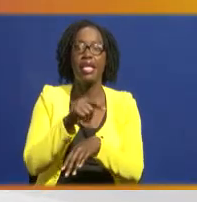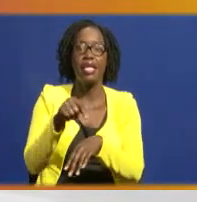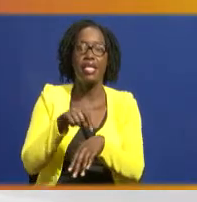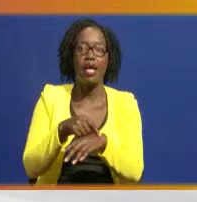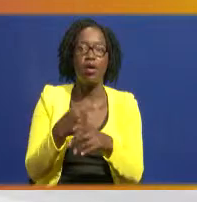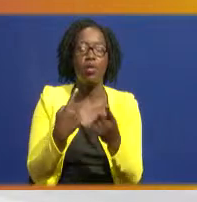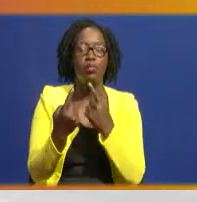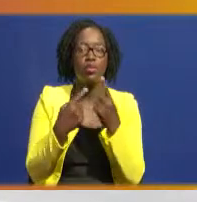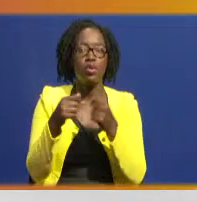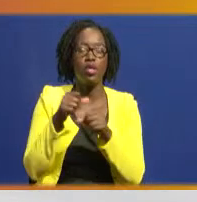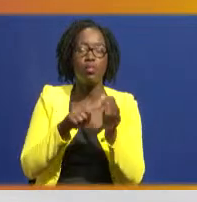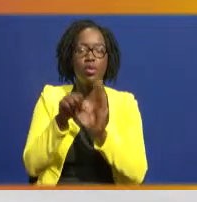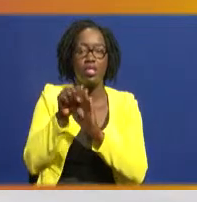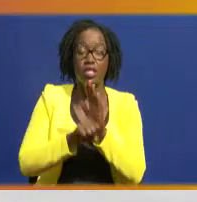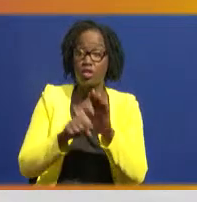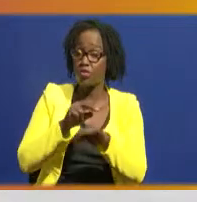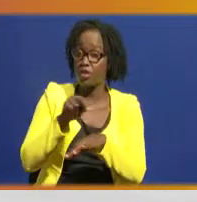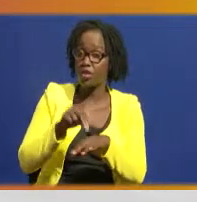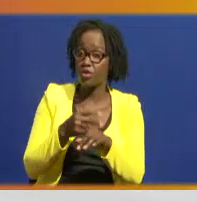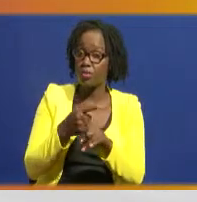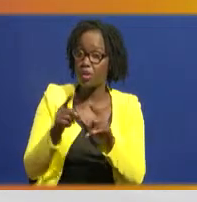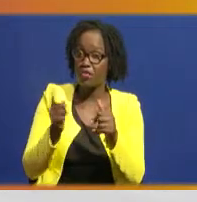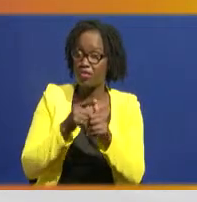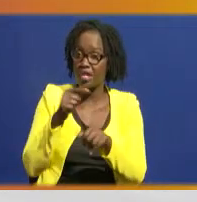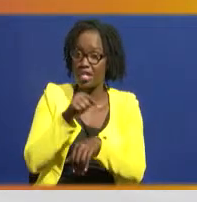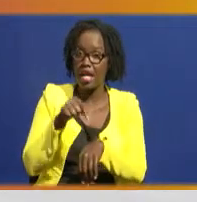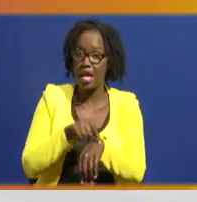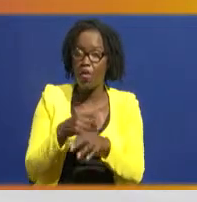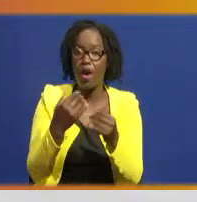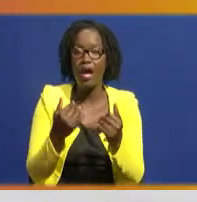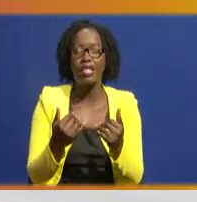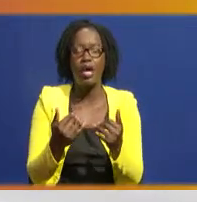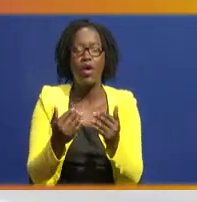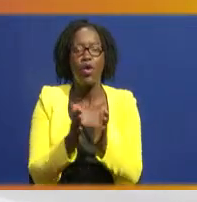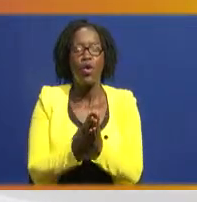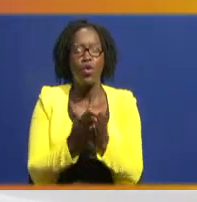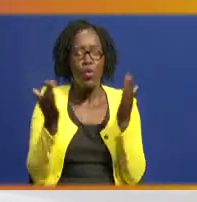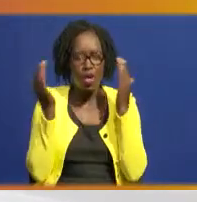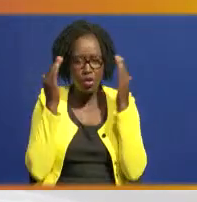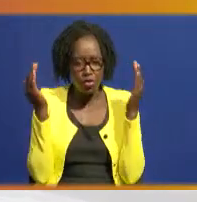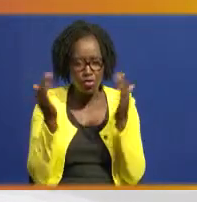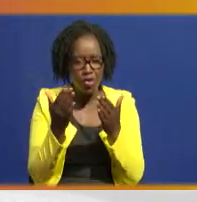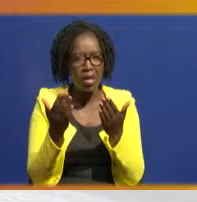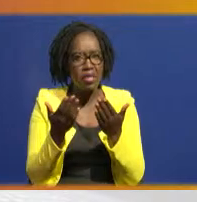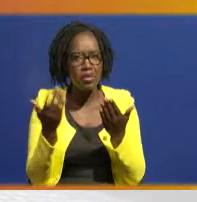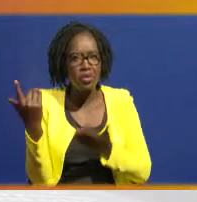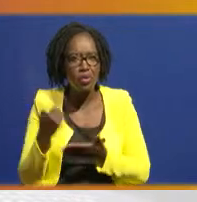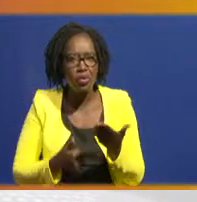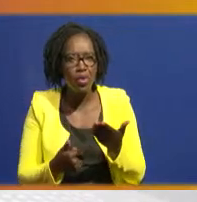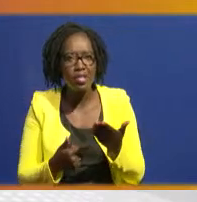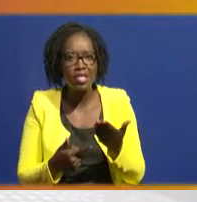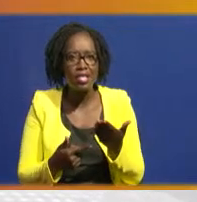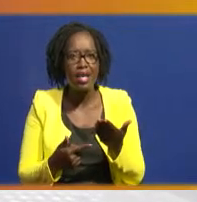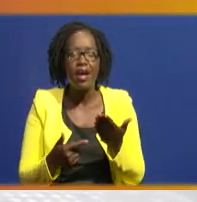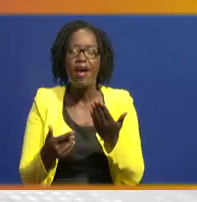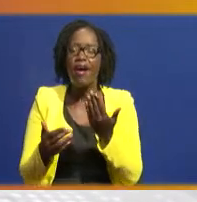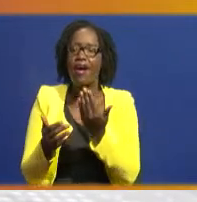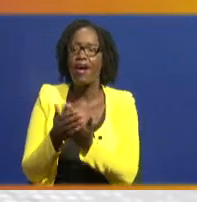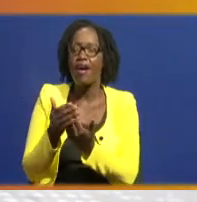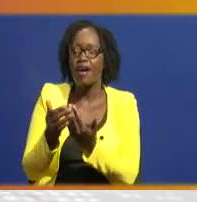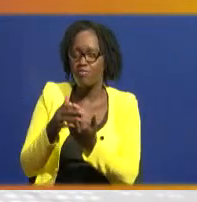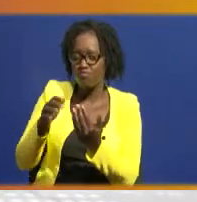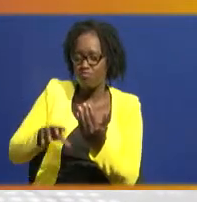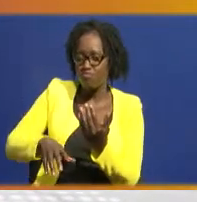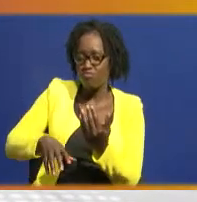we'll be tackling the state of the nation. But on this first hour, we will be looking at raising morally